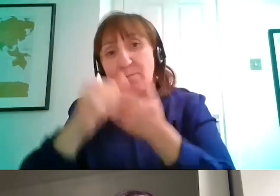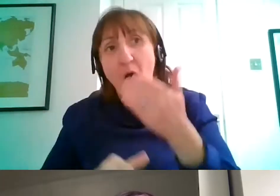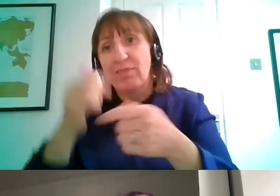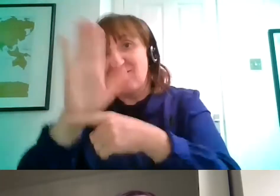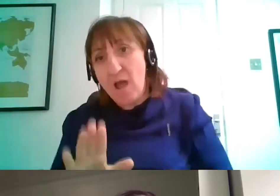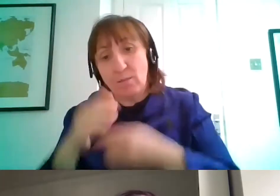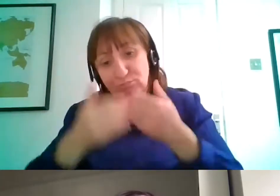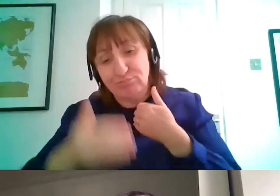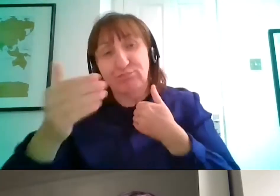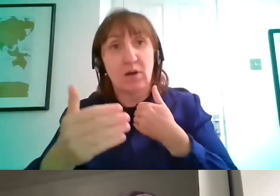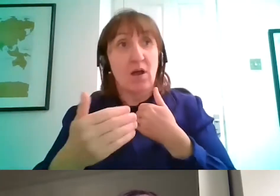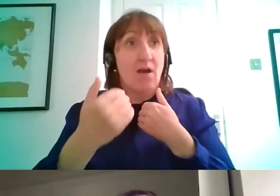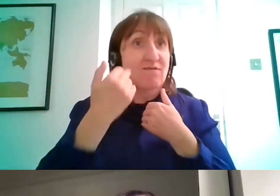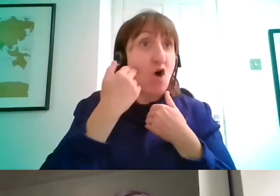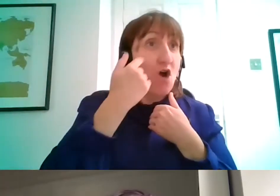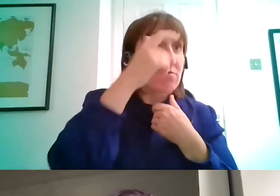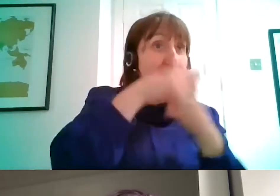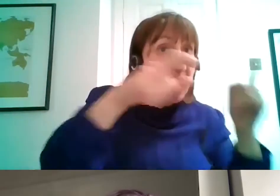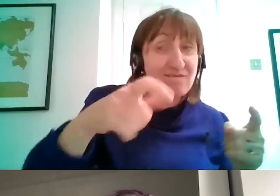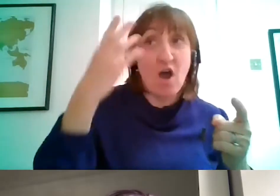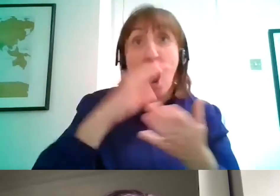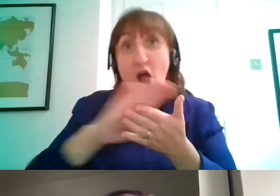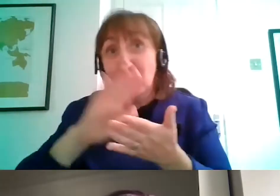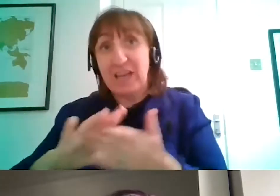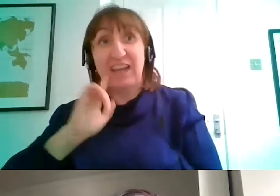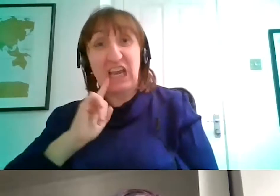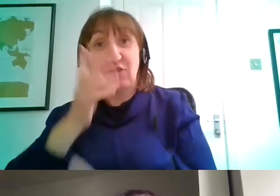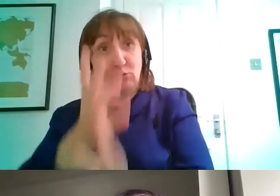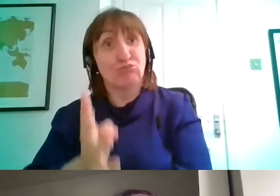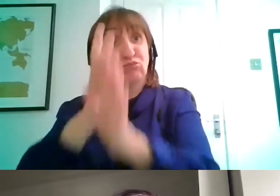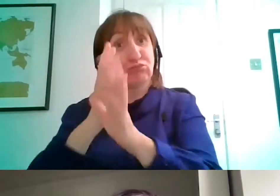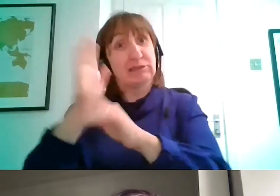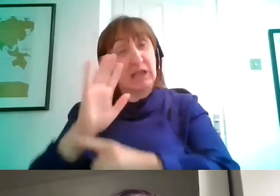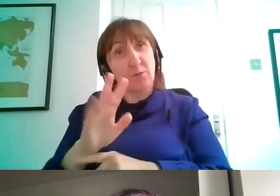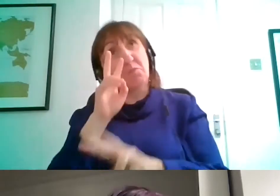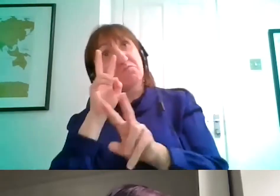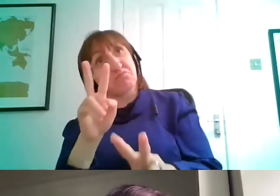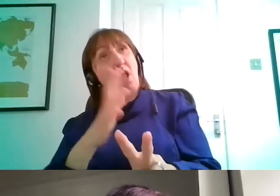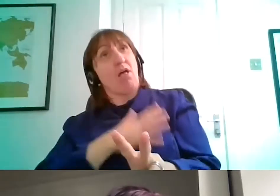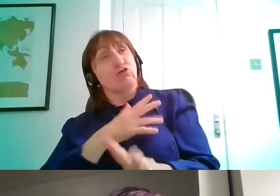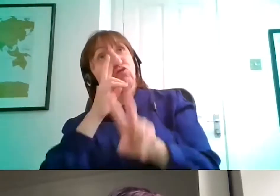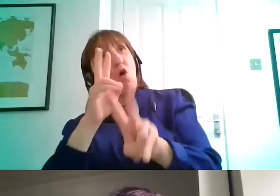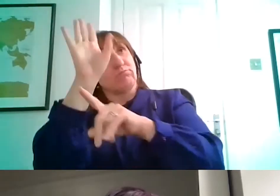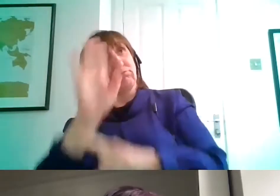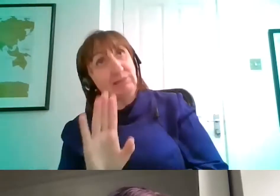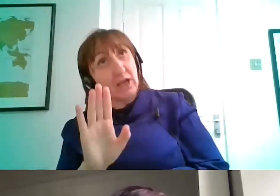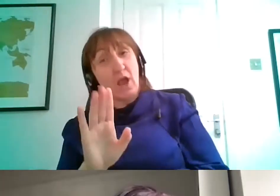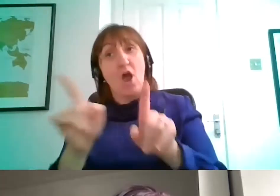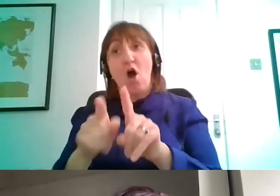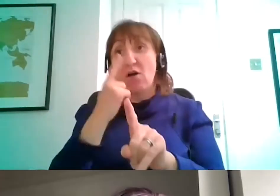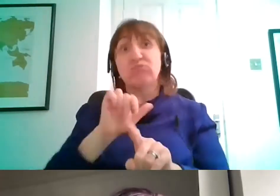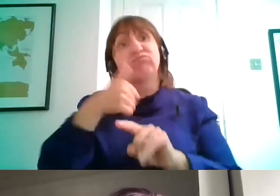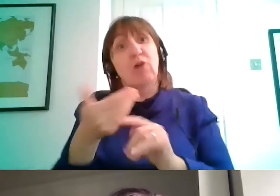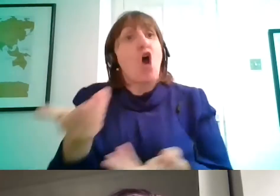for deaf, hard of hearing and hearing people to come to the cinema to enjoy the experience and also to have some